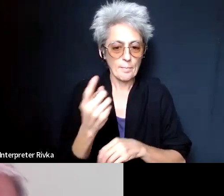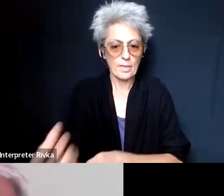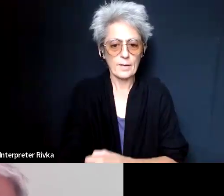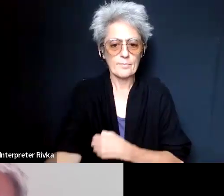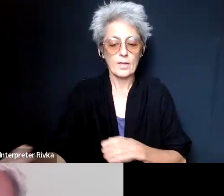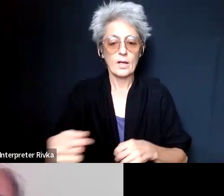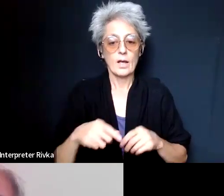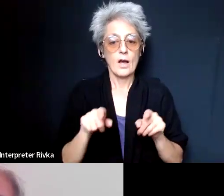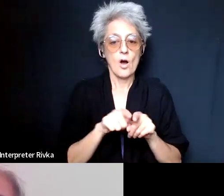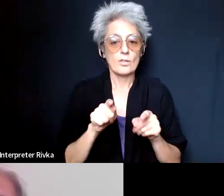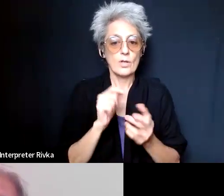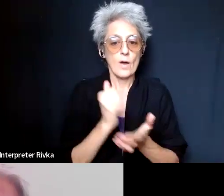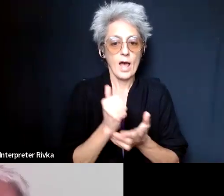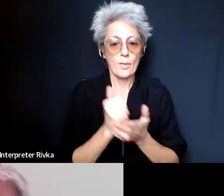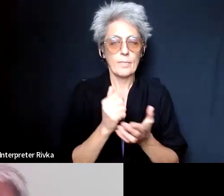help